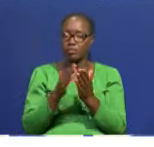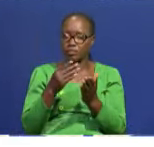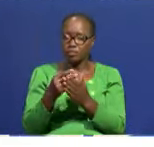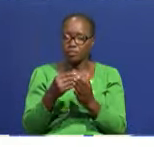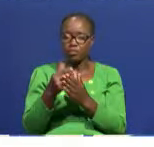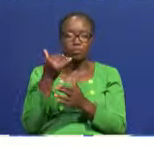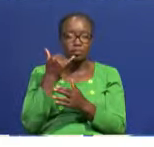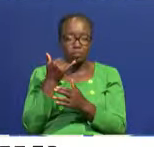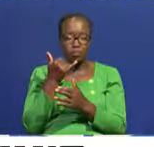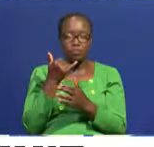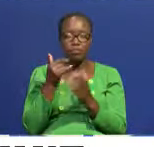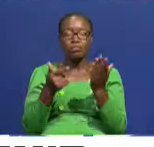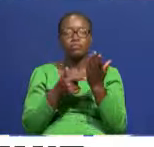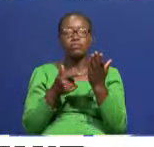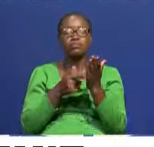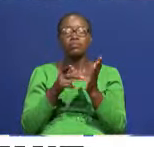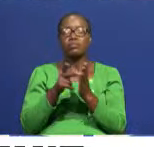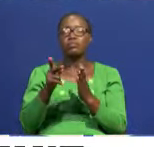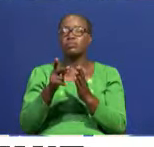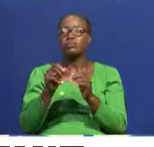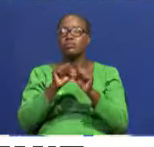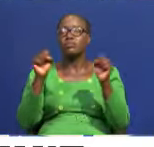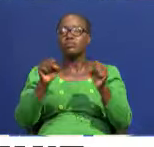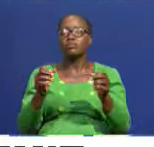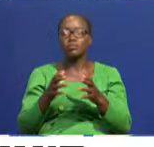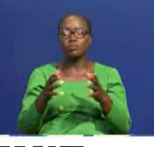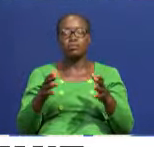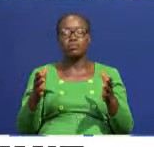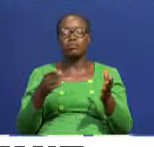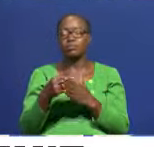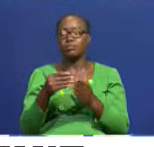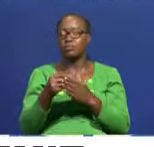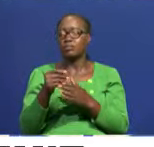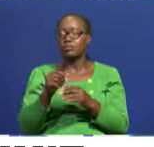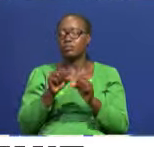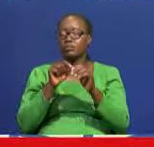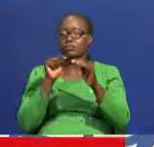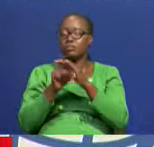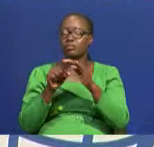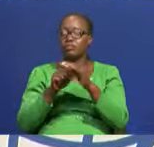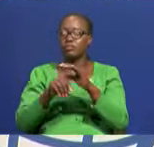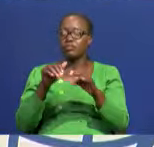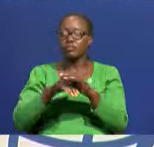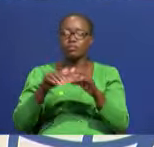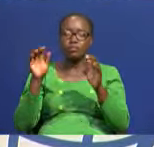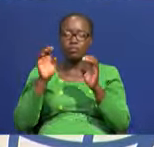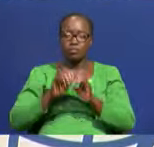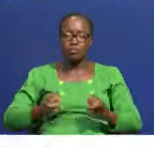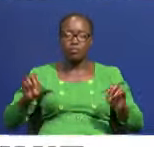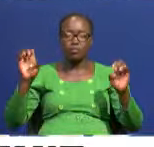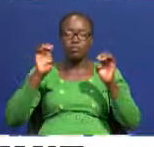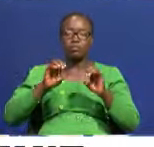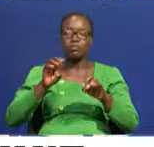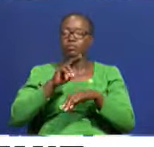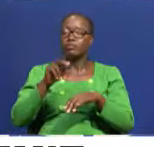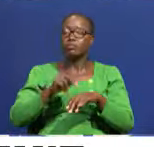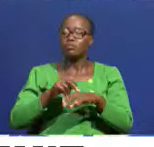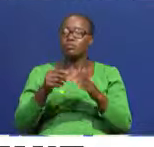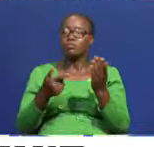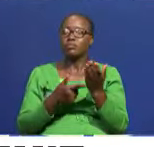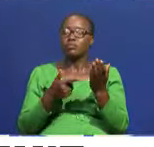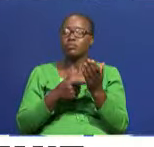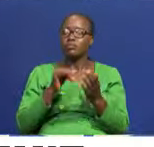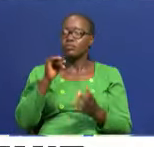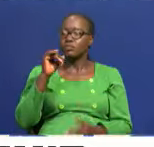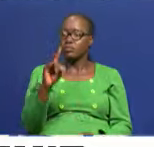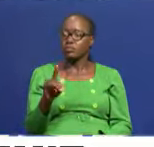and digital payment system have expanded financial access in Ethiopia. The National Digital ID